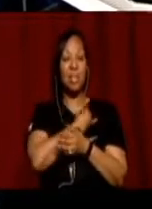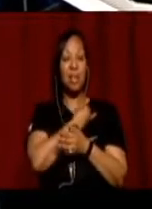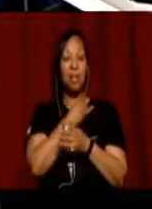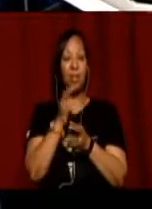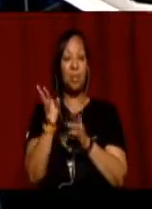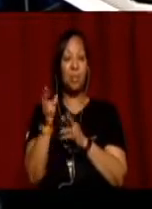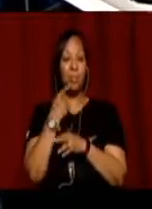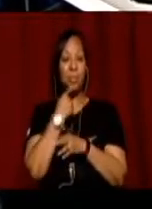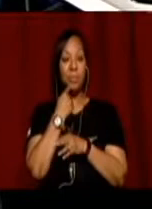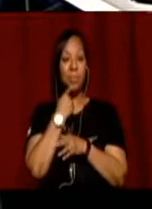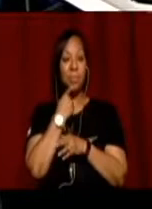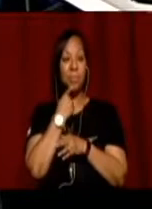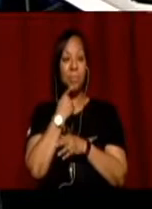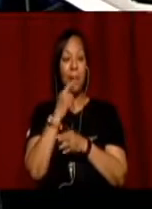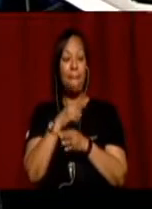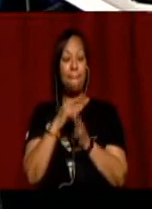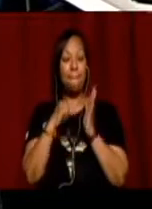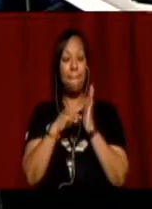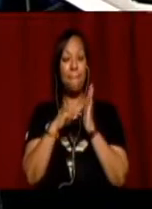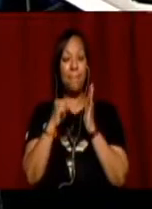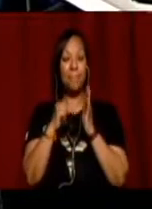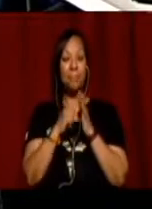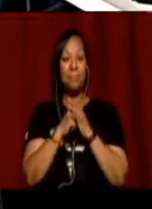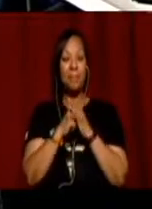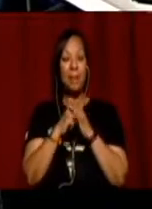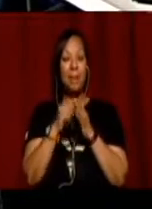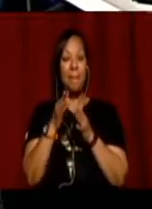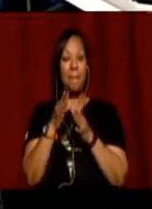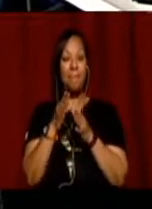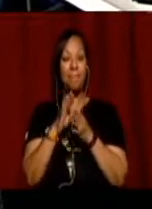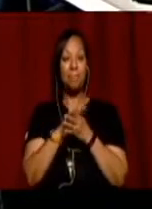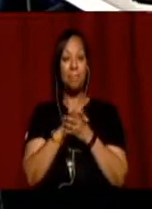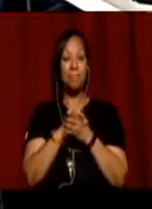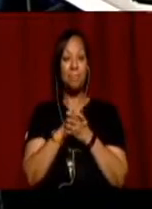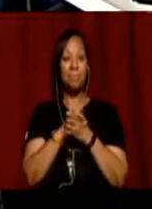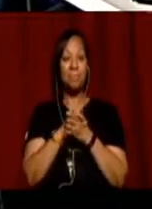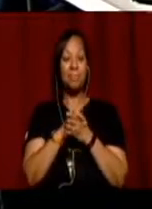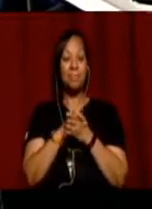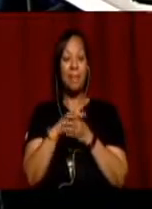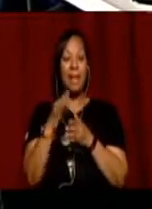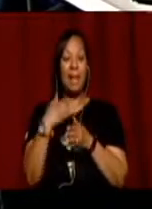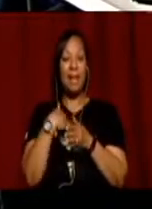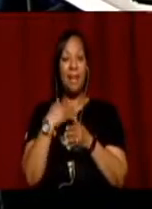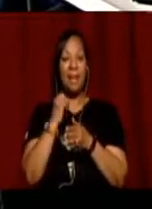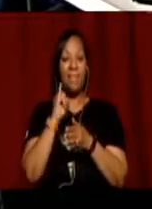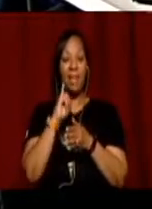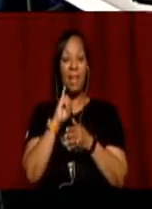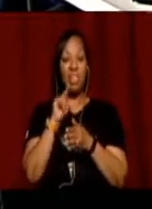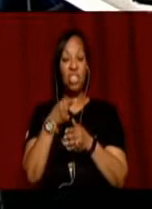Well, my test came back that I have IG,